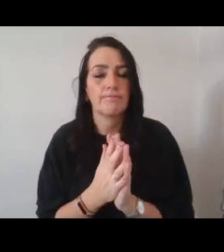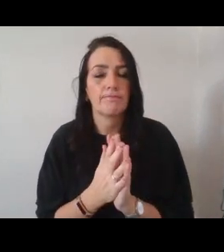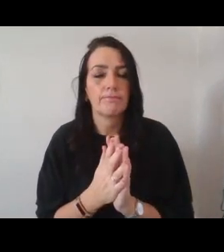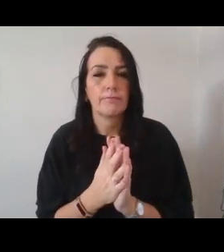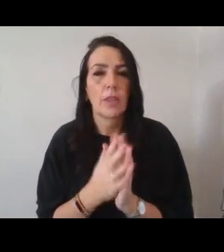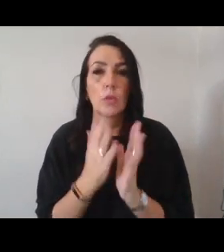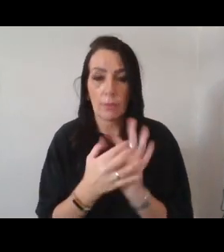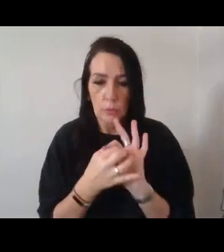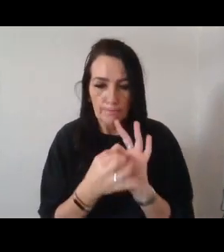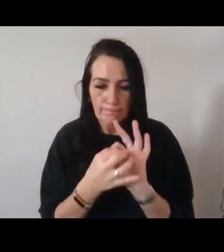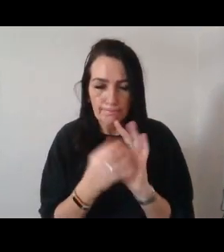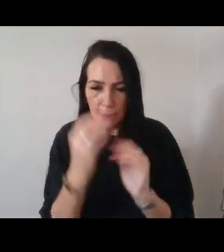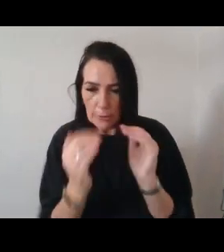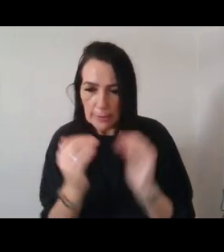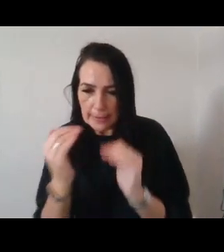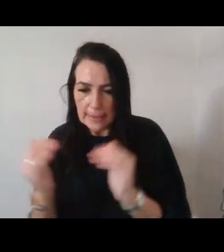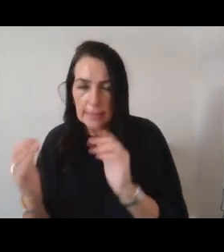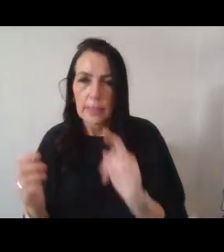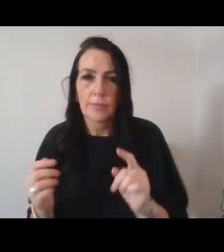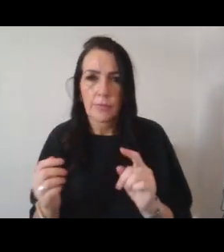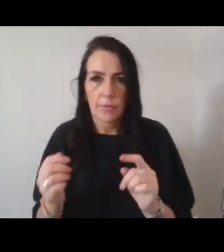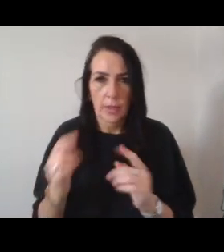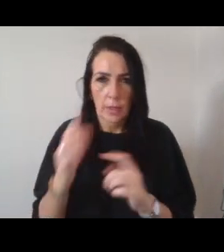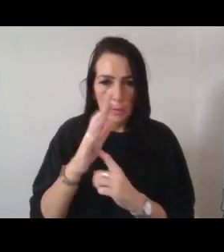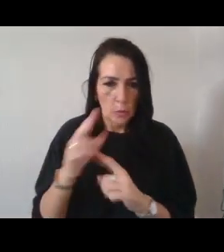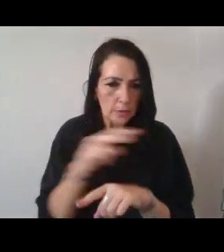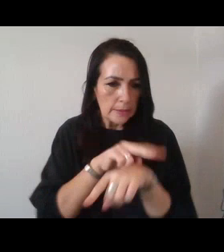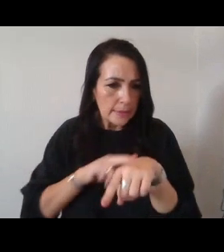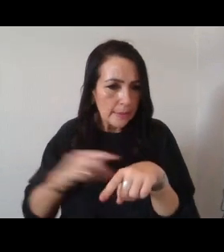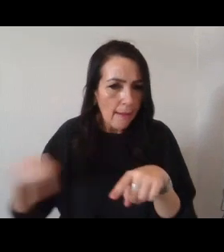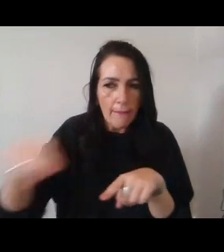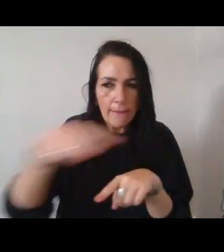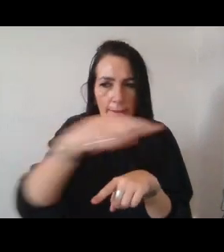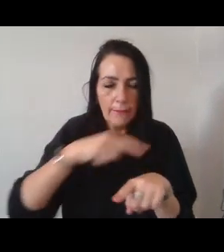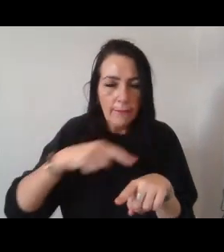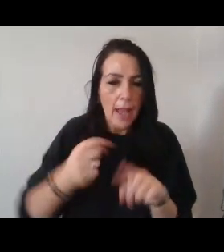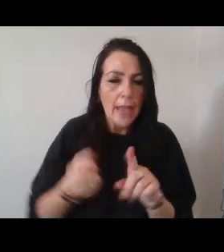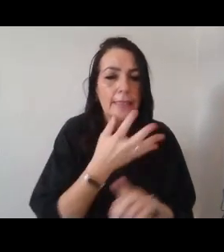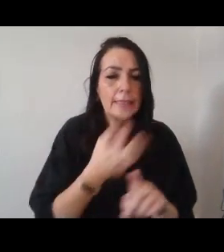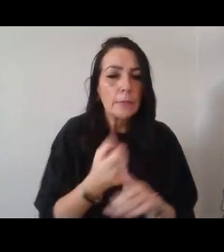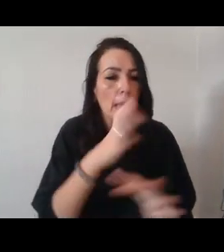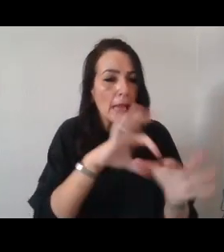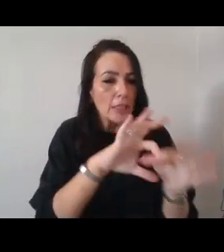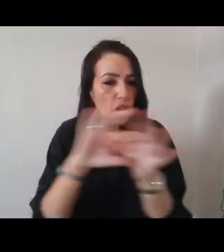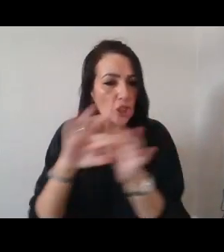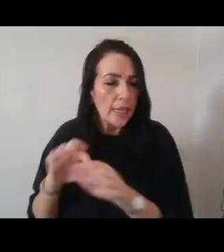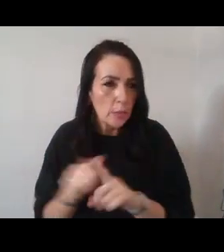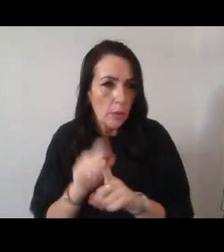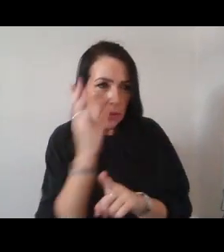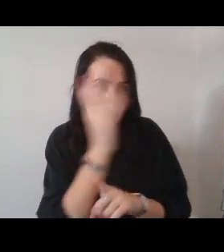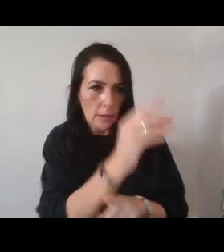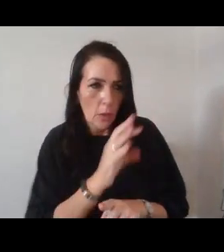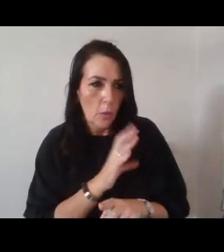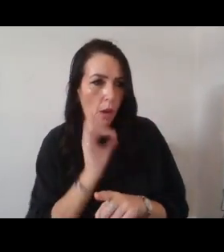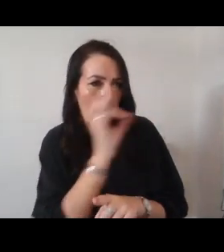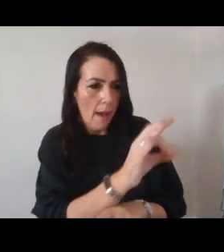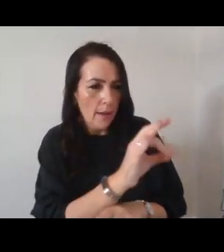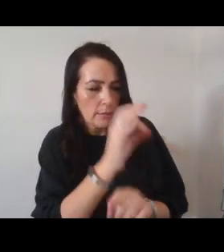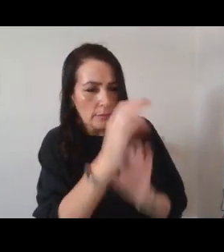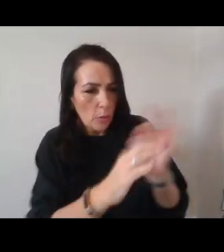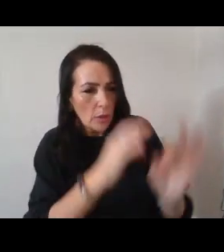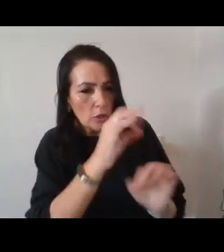people within the organisations that are engaging with the supply chain understand why they might want to start asking their supply chain questions